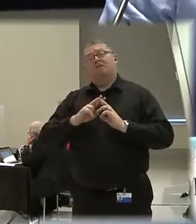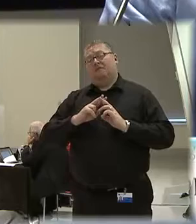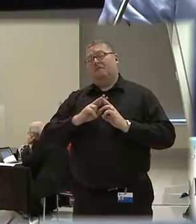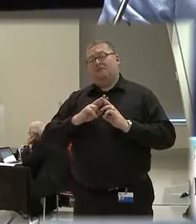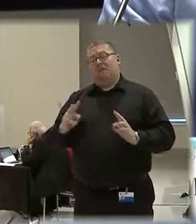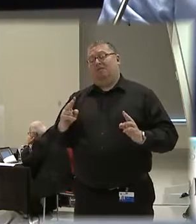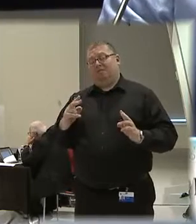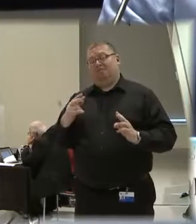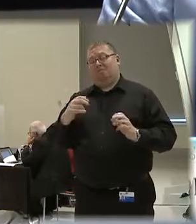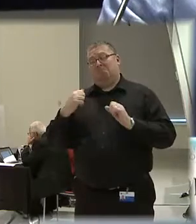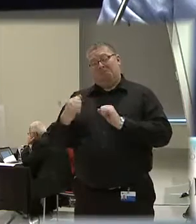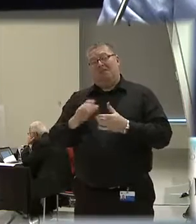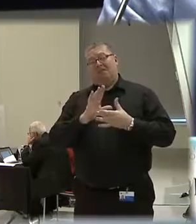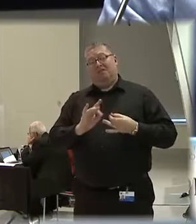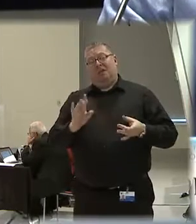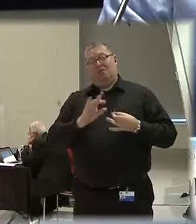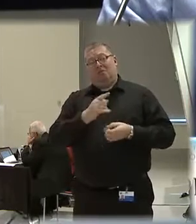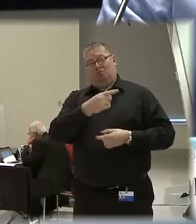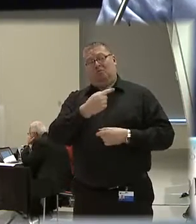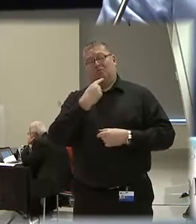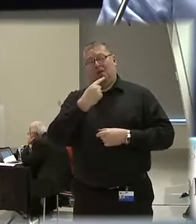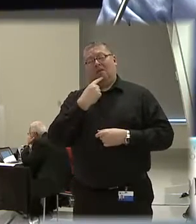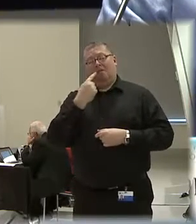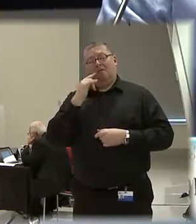that, because there are a lot of